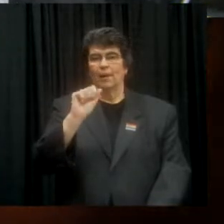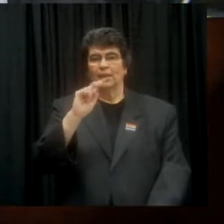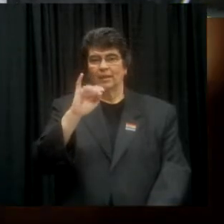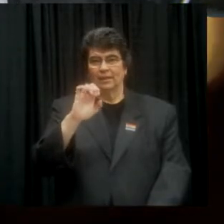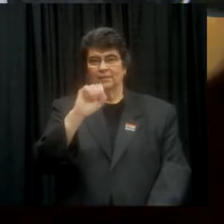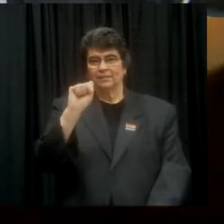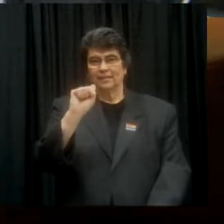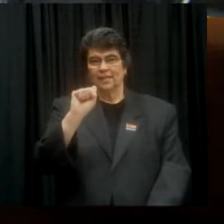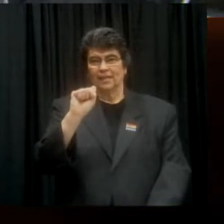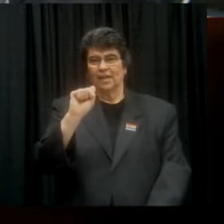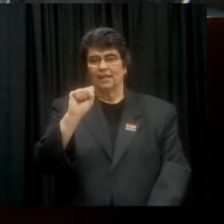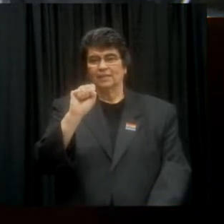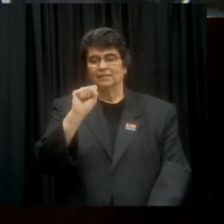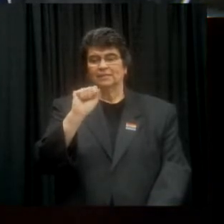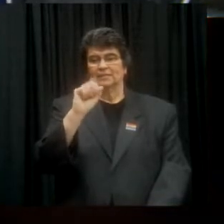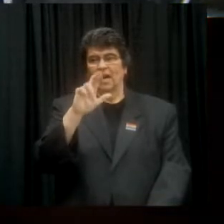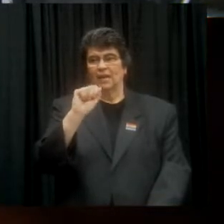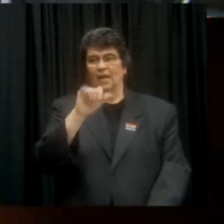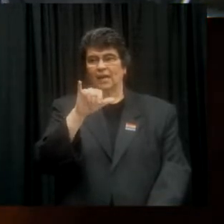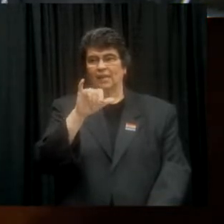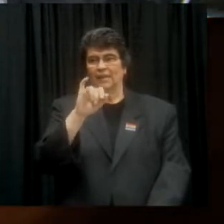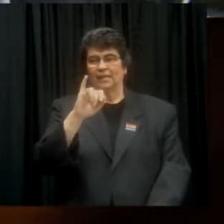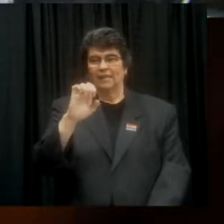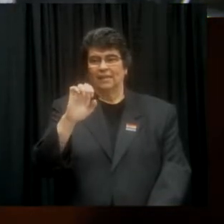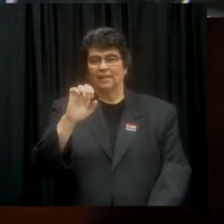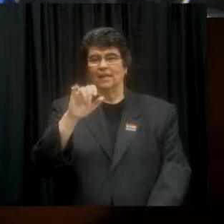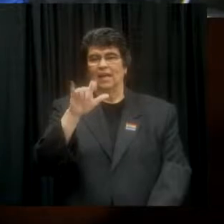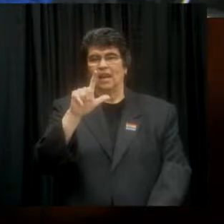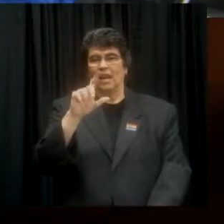Melanie Sarai Leon.